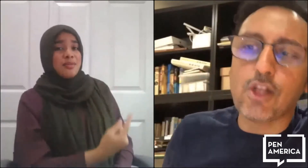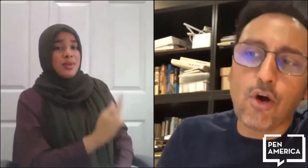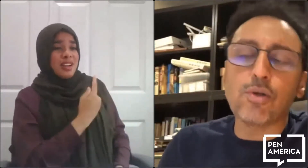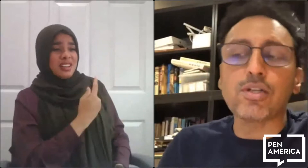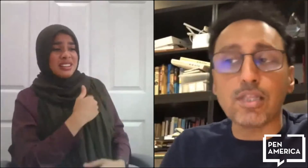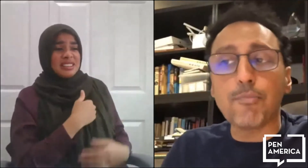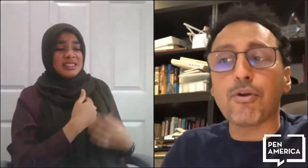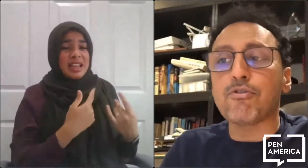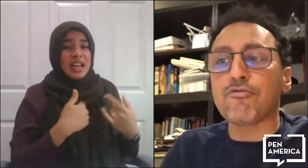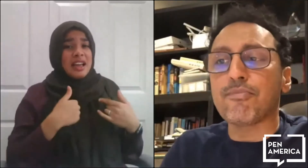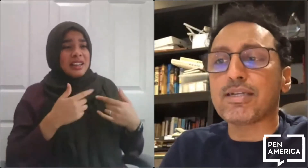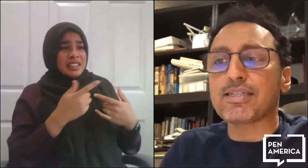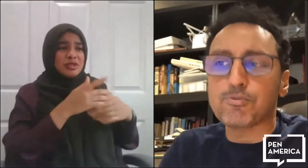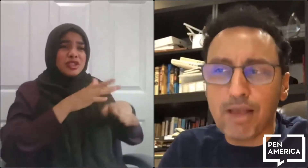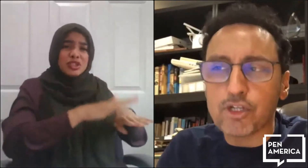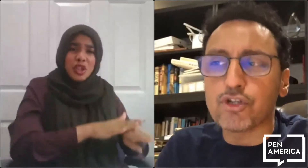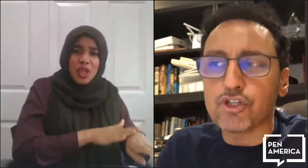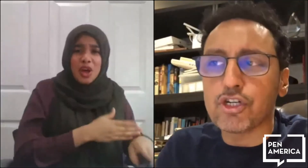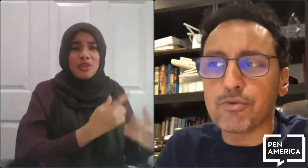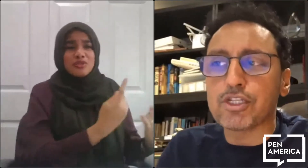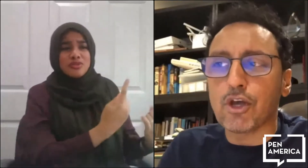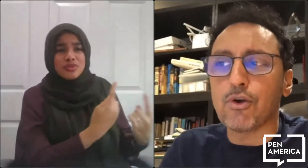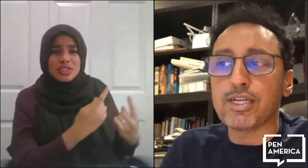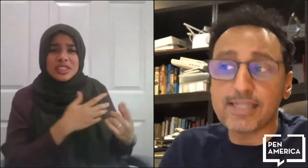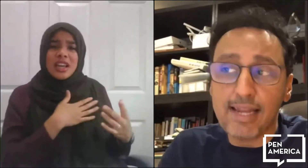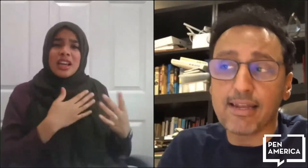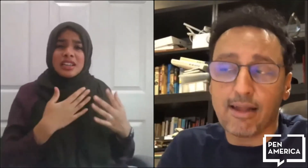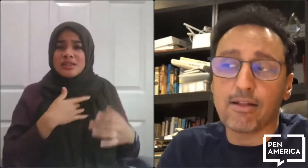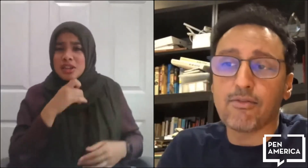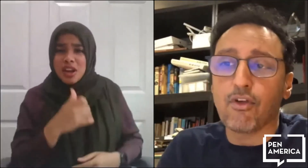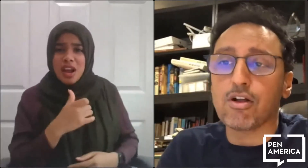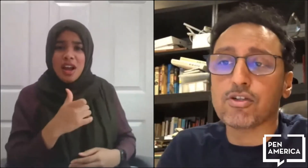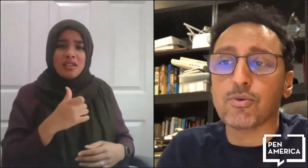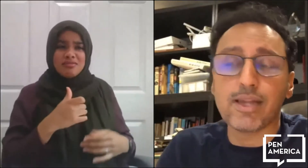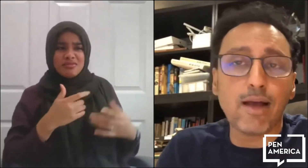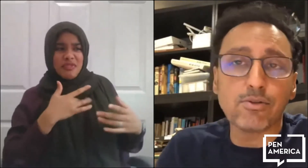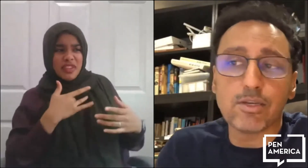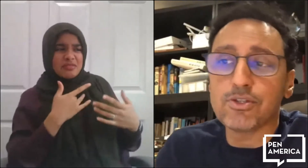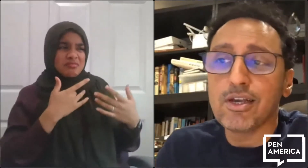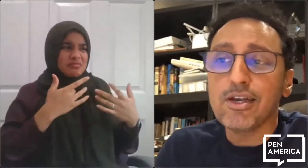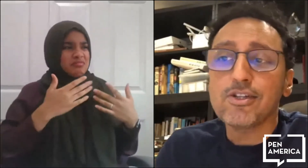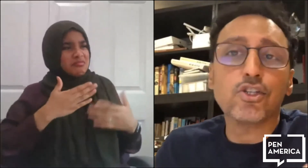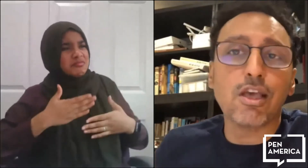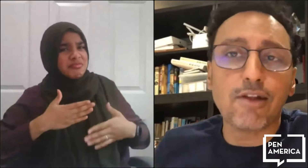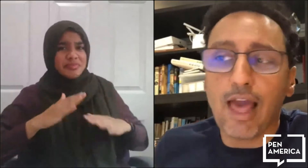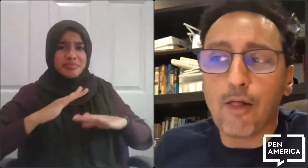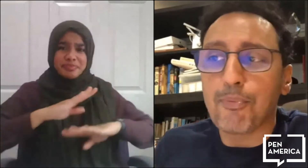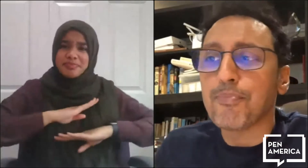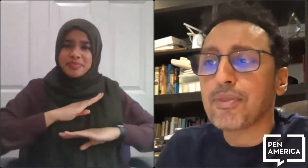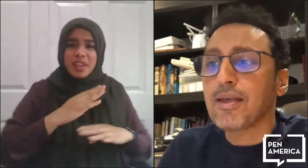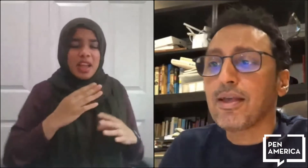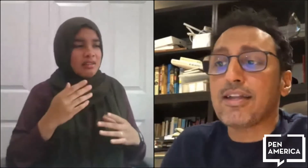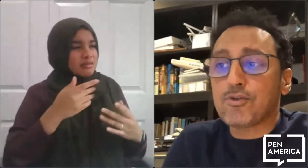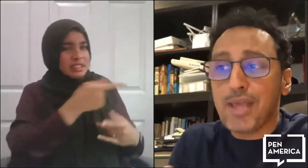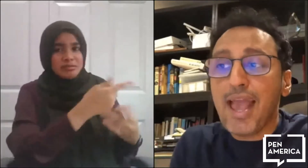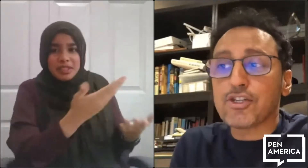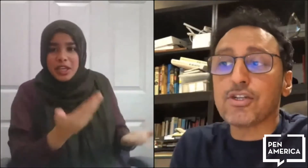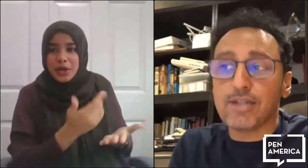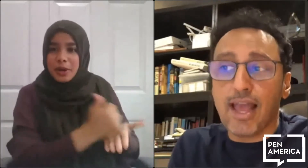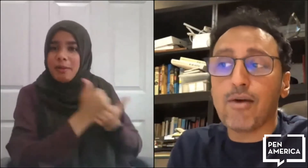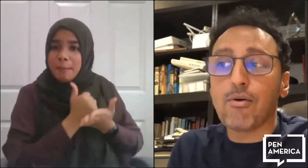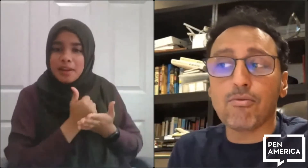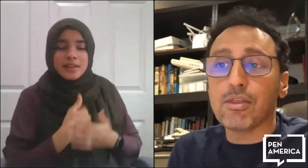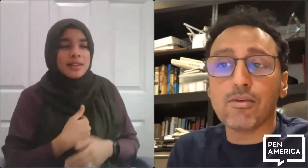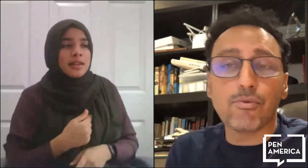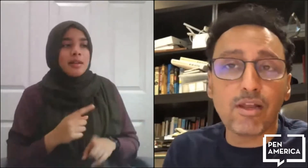His slow, deliberate movements, his measured, cheery tone, intended, I thought, to announce he was just there to help. And his